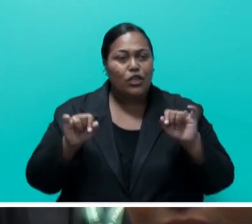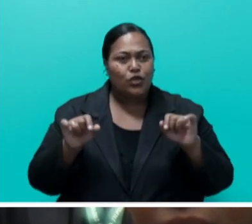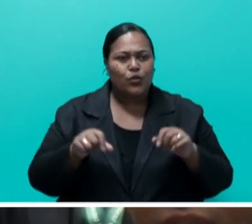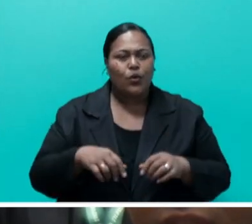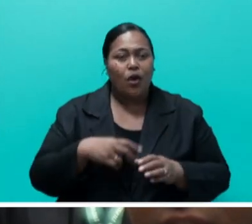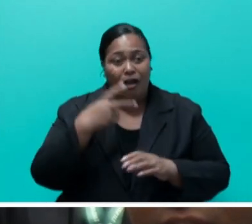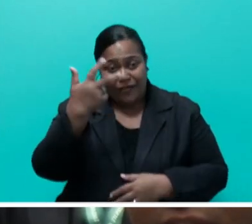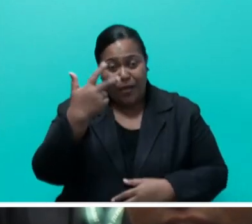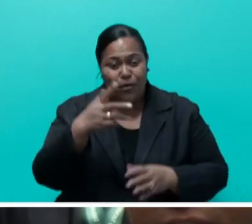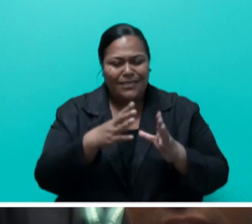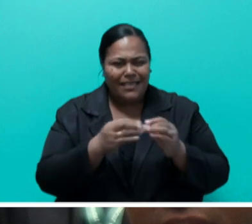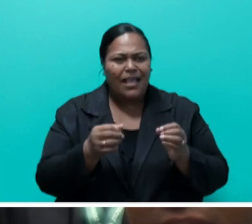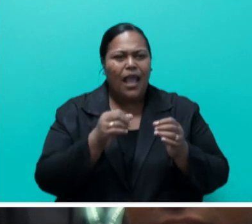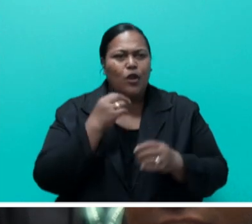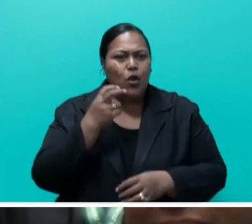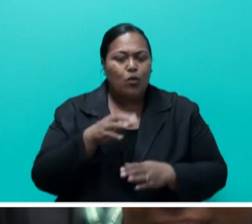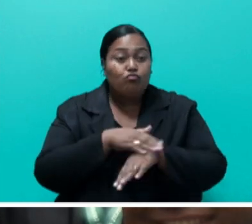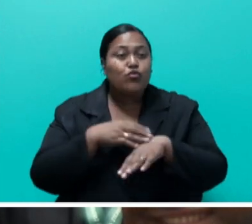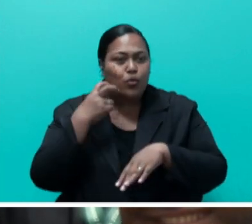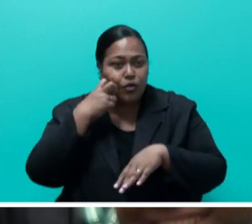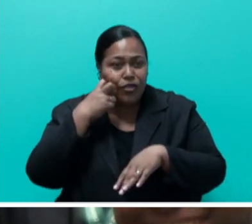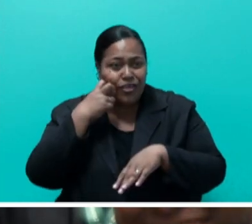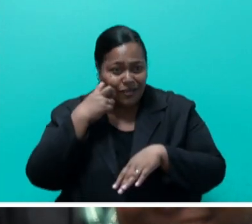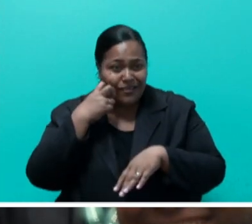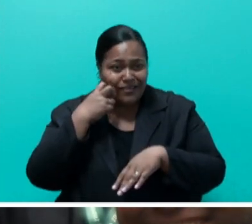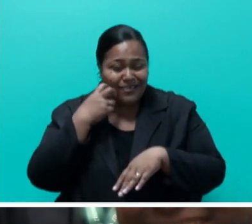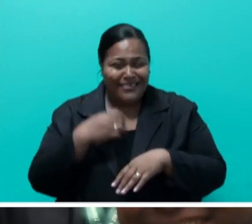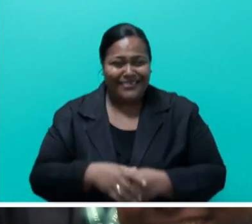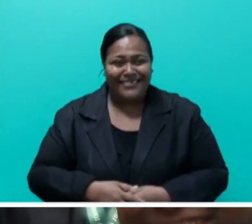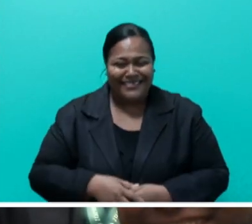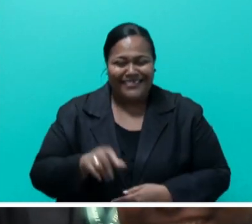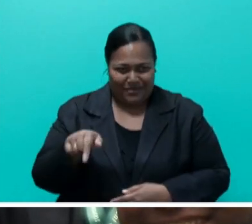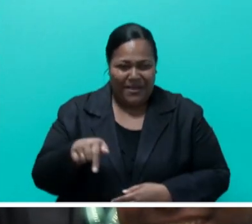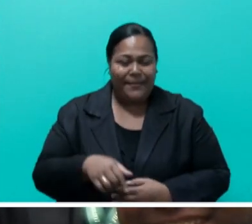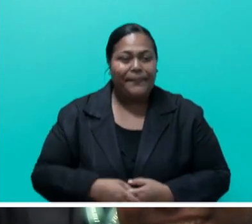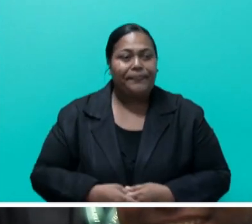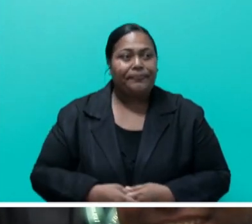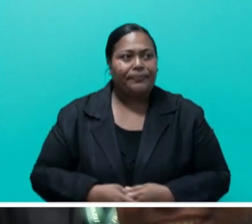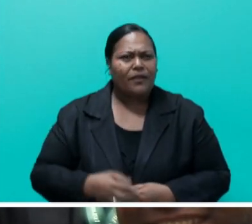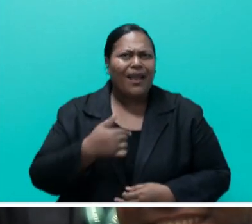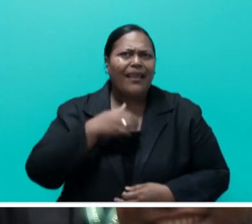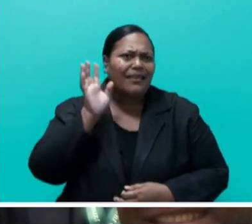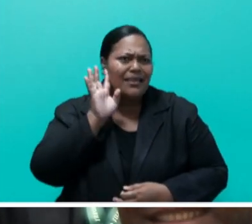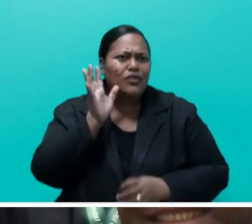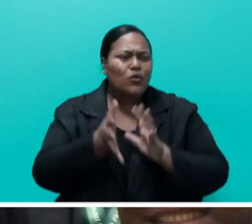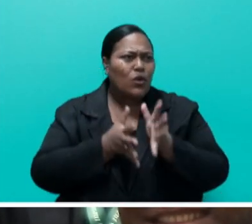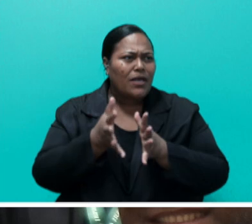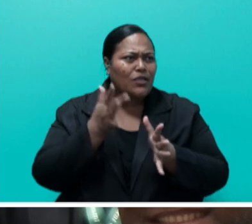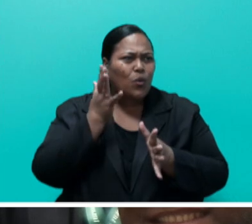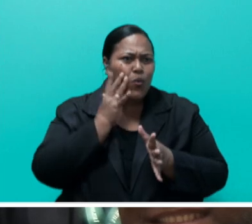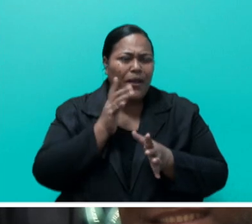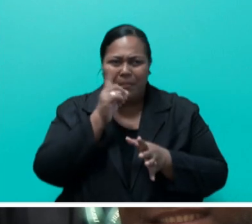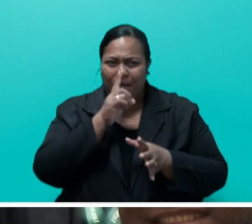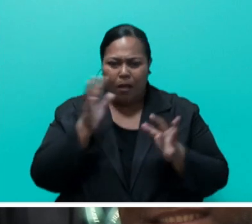also Bluetooth. I'm not an expert in that. I hear stories of when the people gather and do